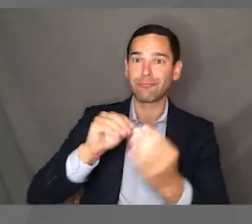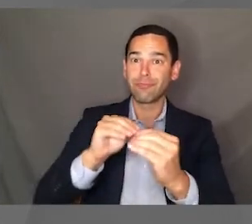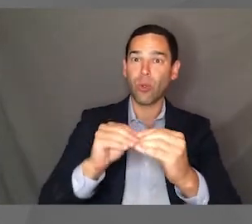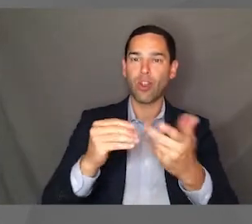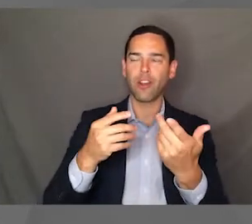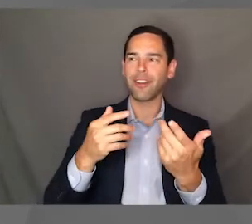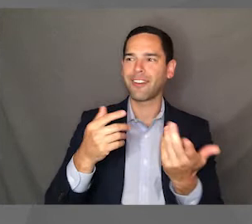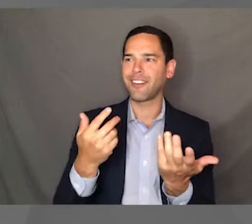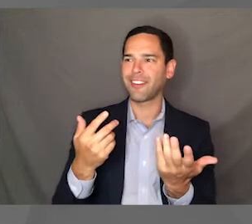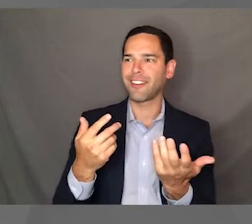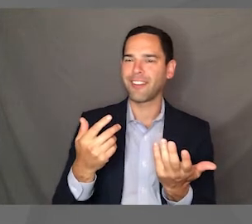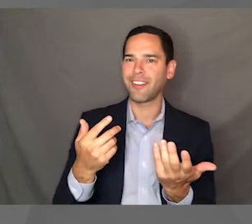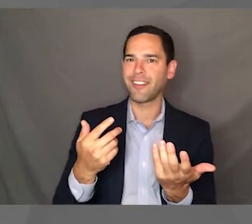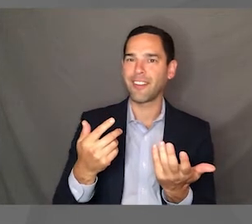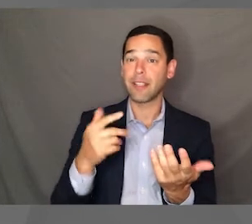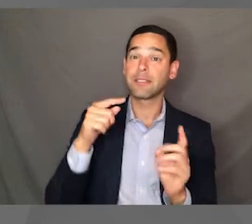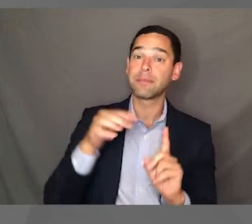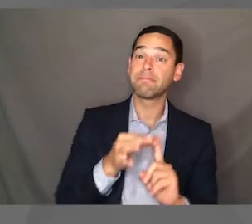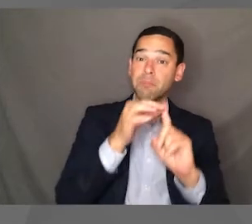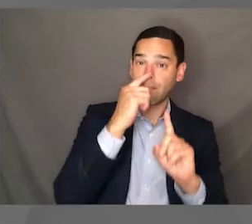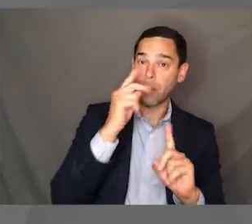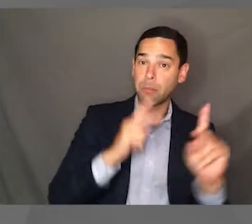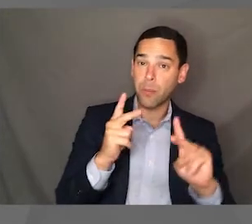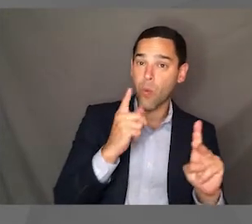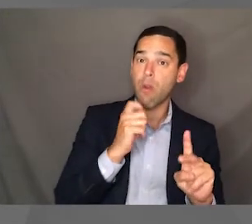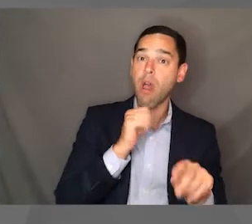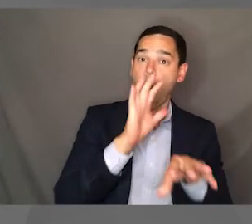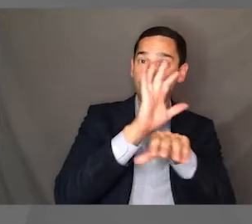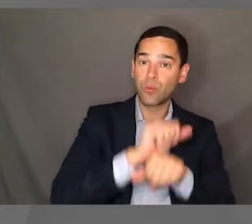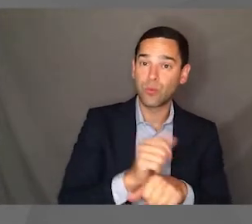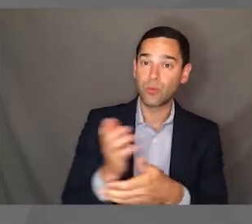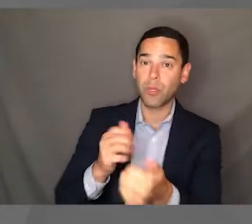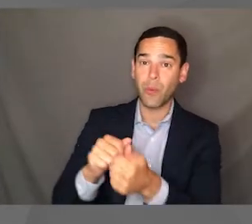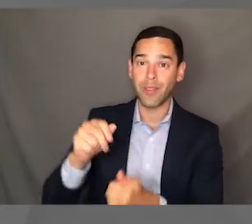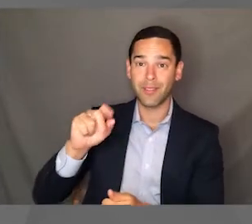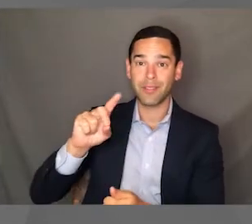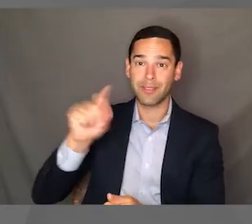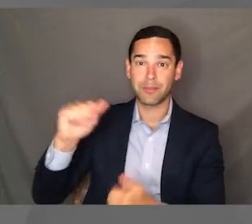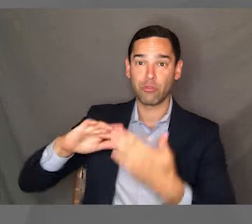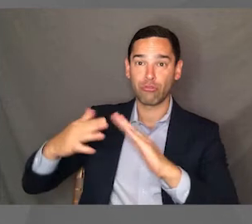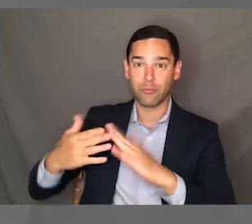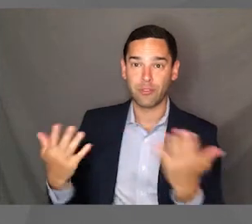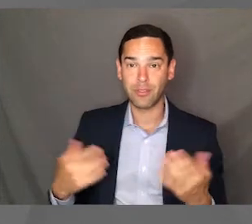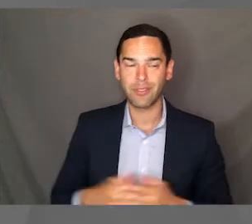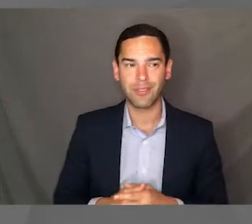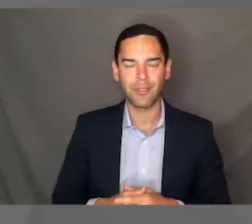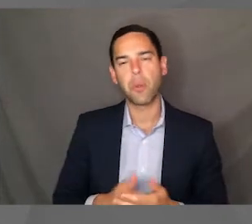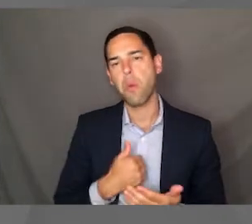interact with our community on a day-to-day basis. I would argue that when